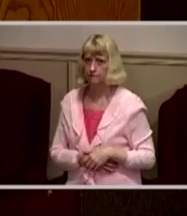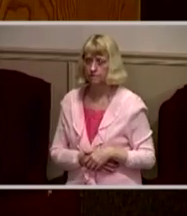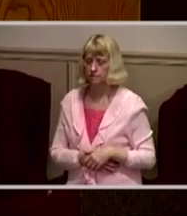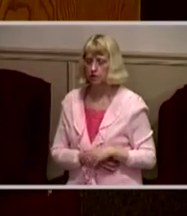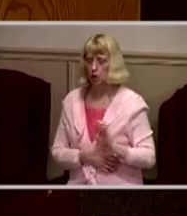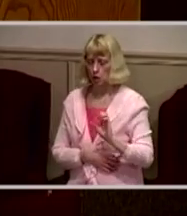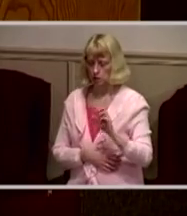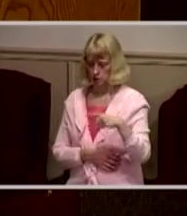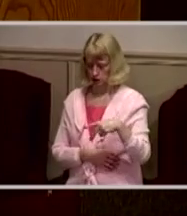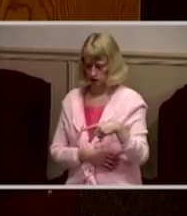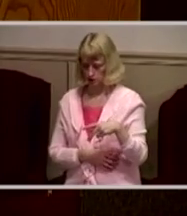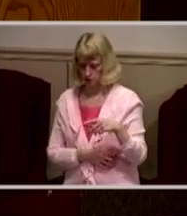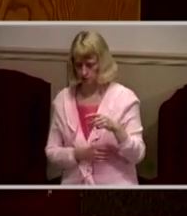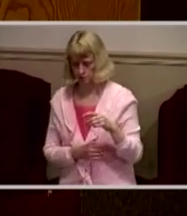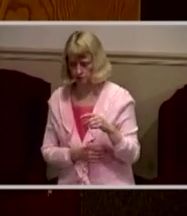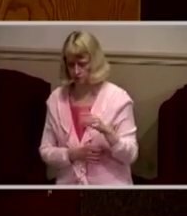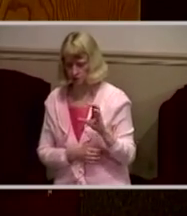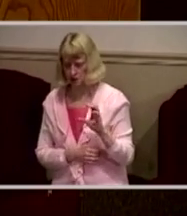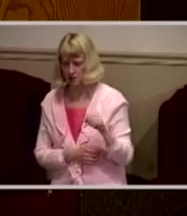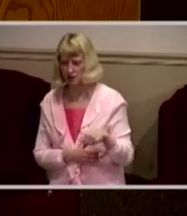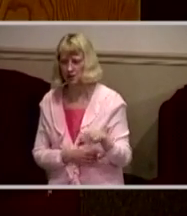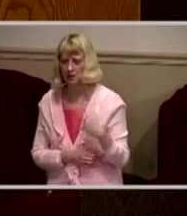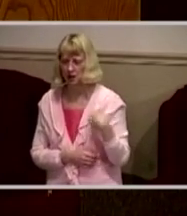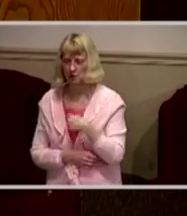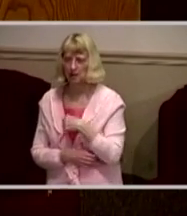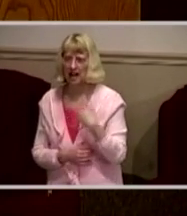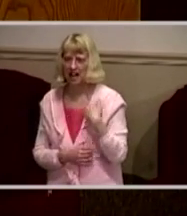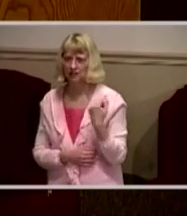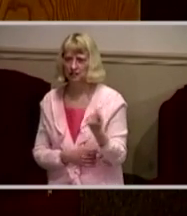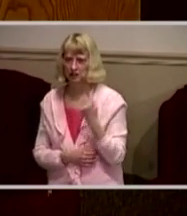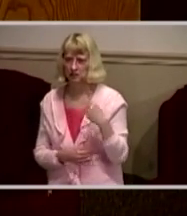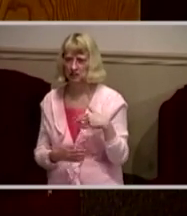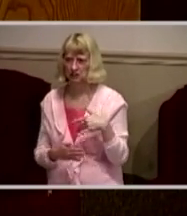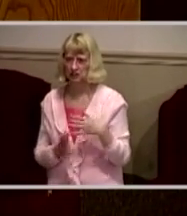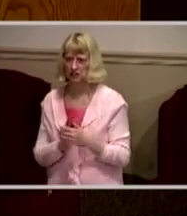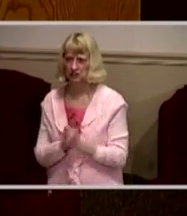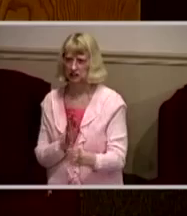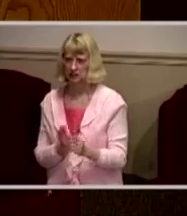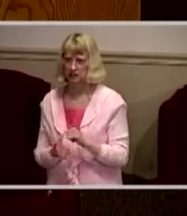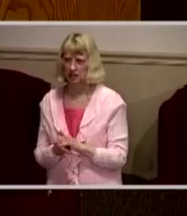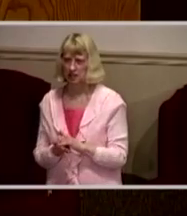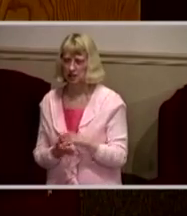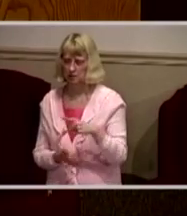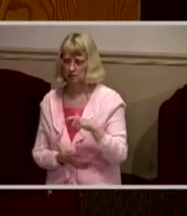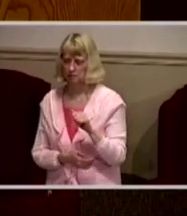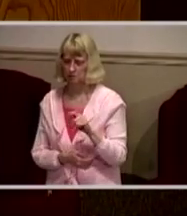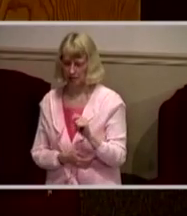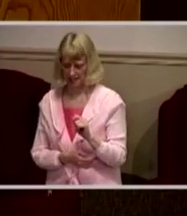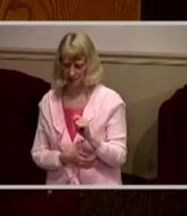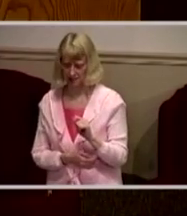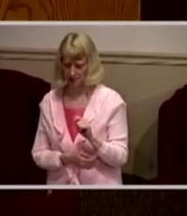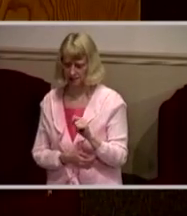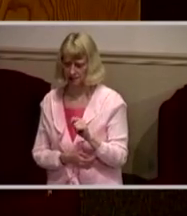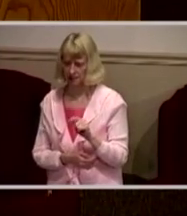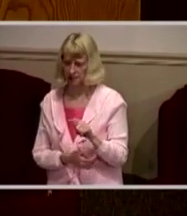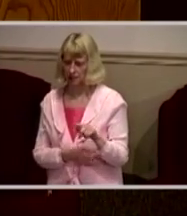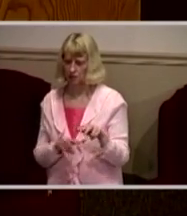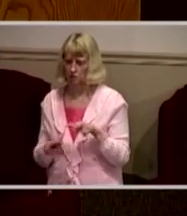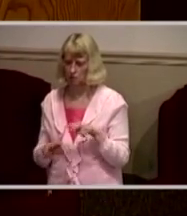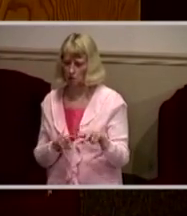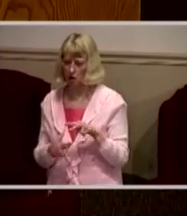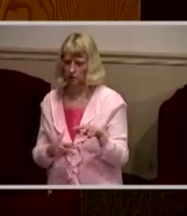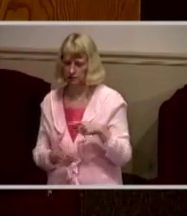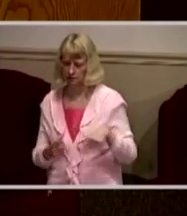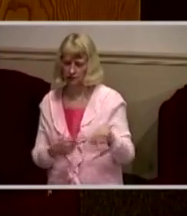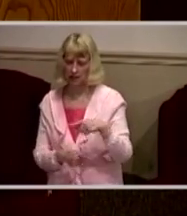Charles Spurgeon, we have a Spurgeon scholar in our church. His name's Pat, and he walks around a